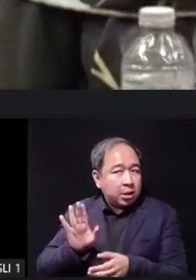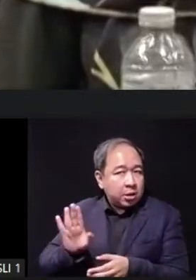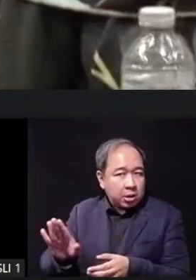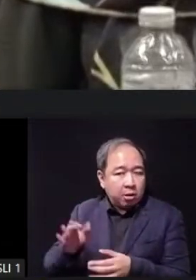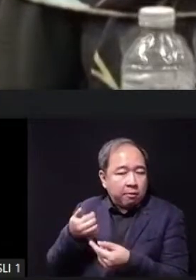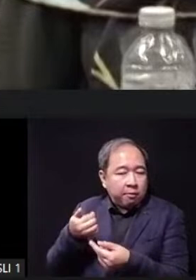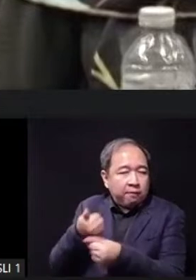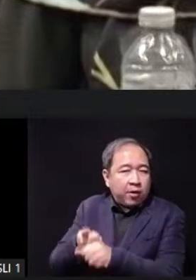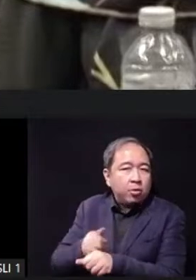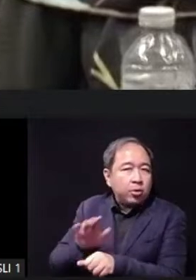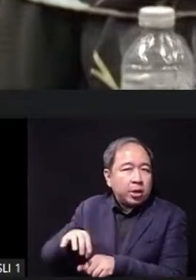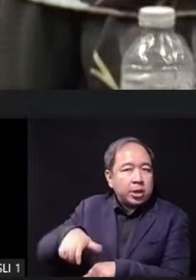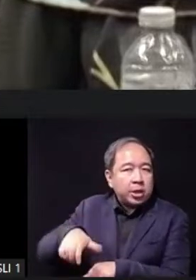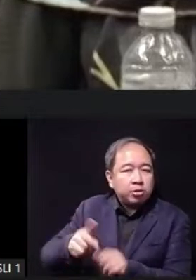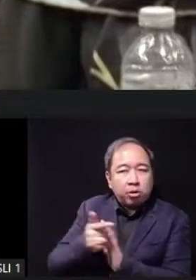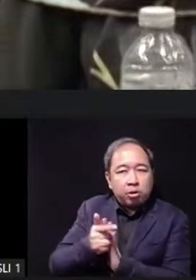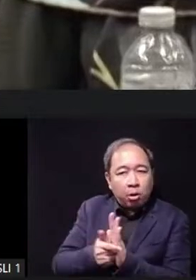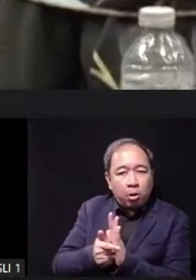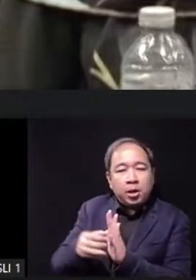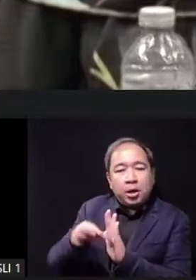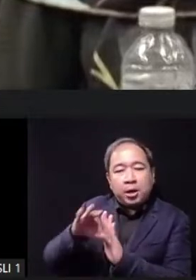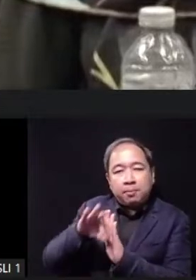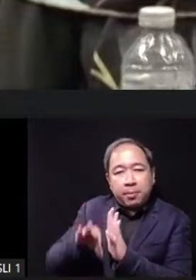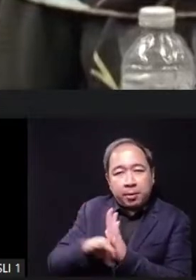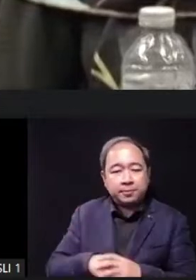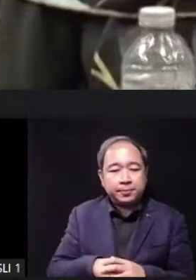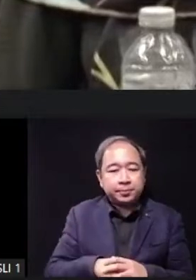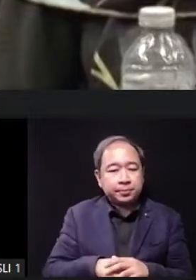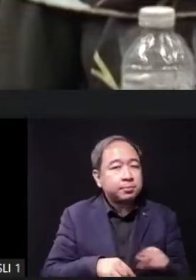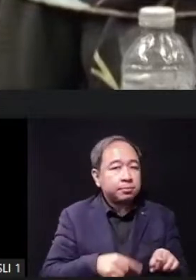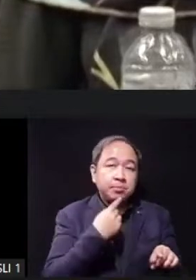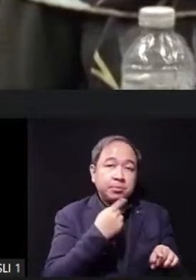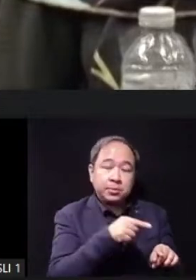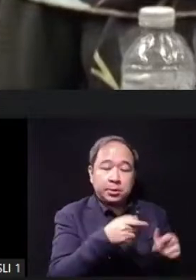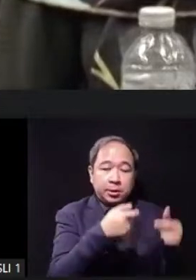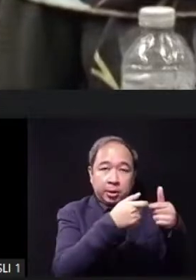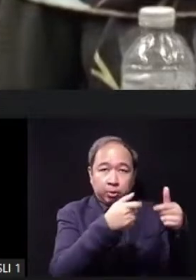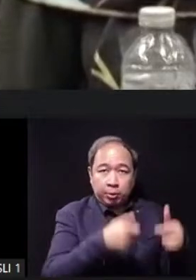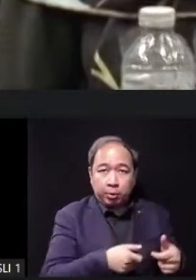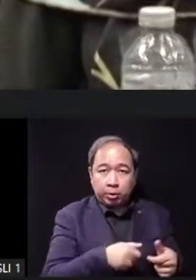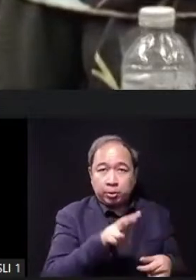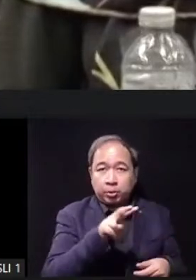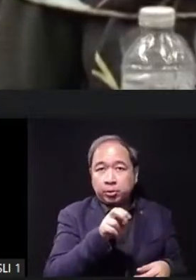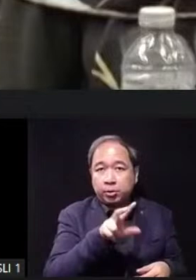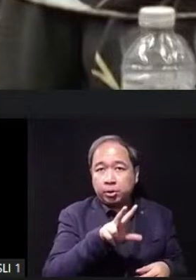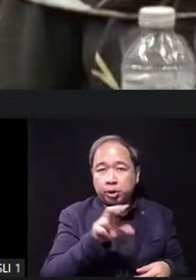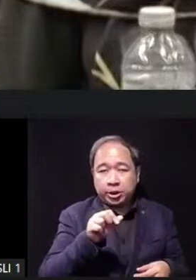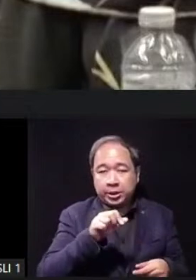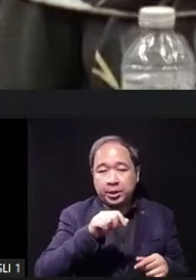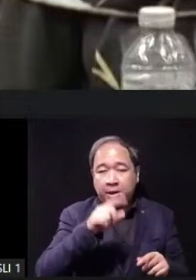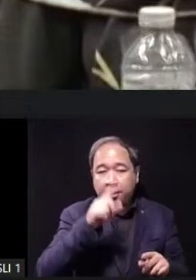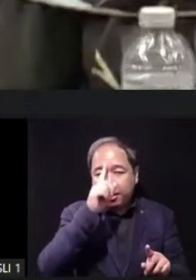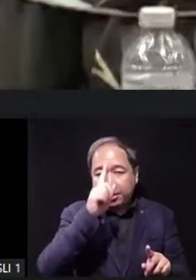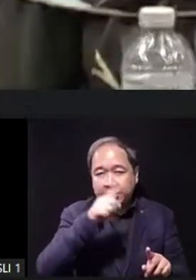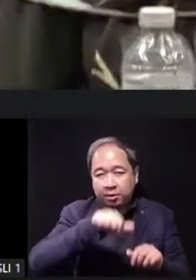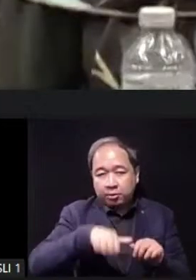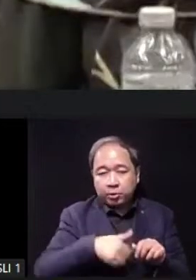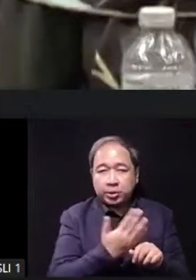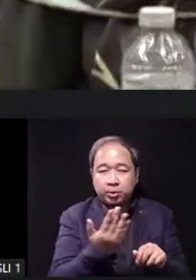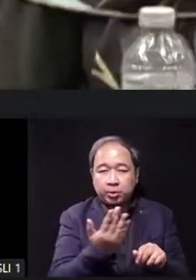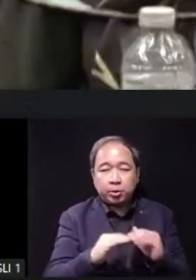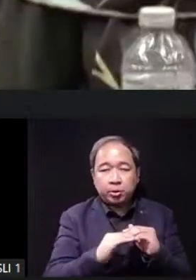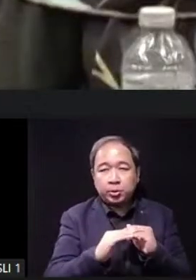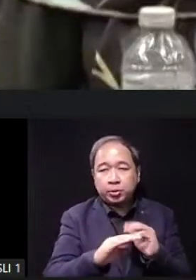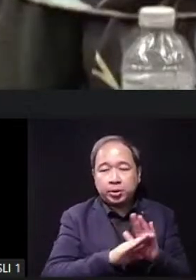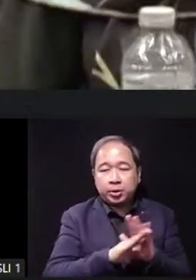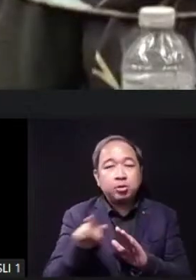laws, legislation, and policies. Regarding the references in the report to the 2030 Agenda for Sustainable Development, it should be noted